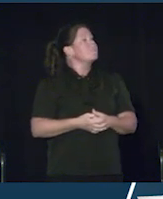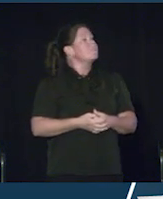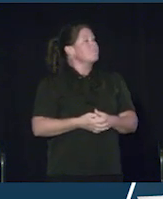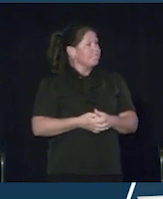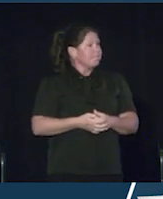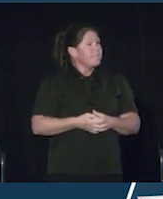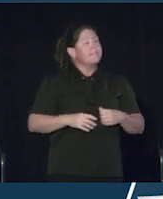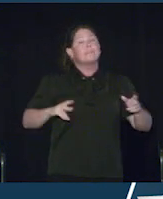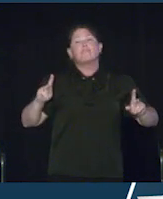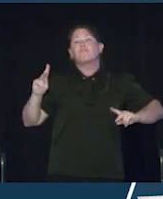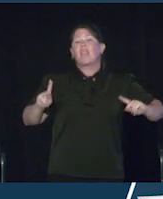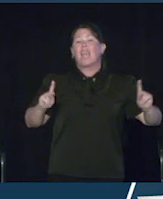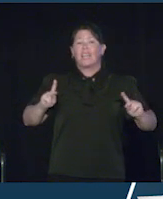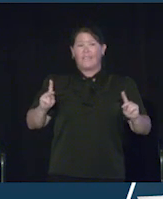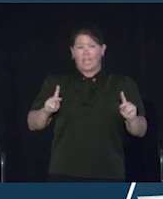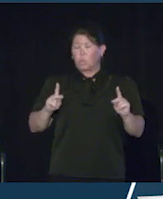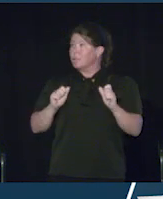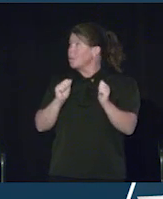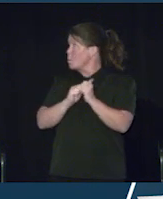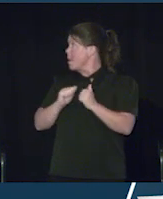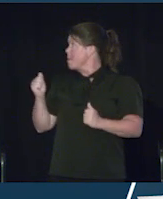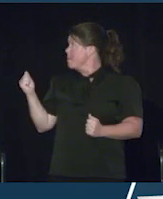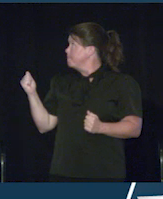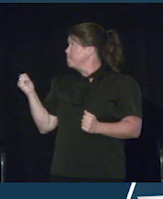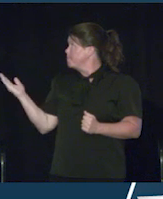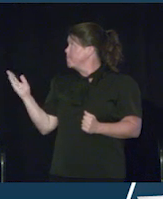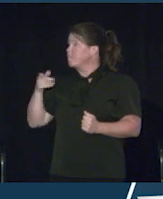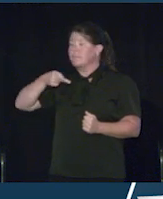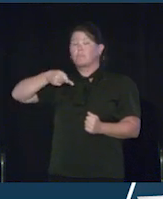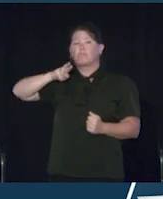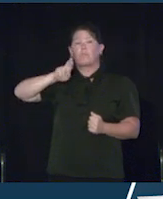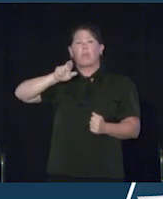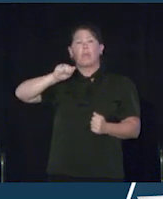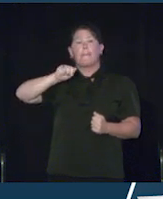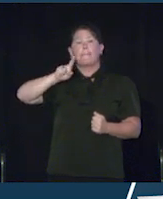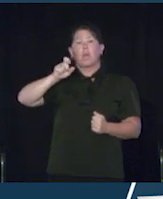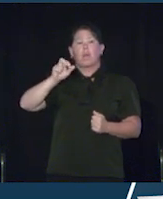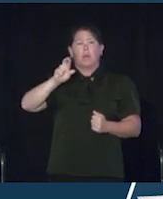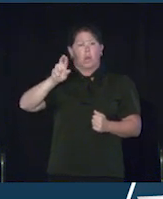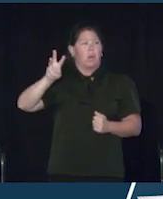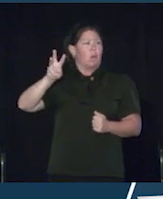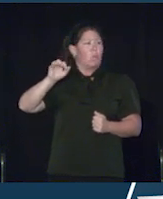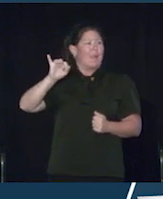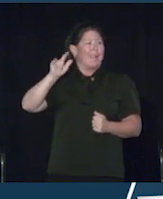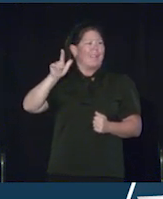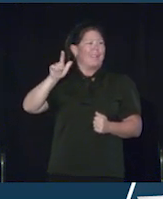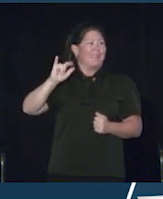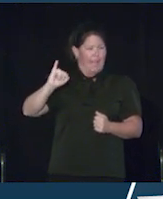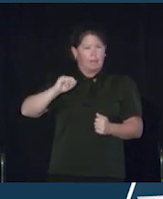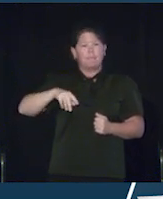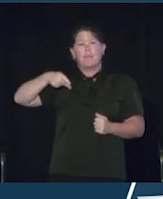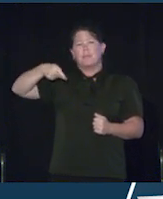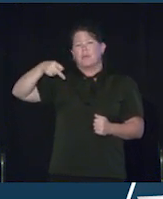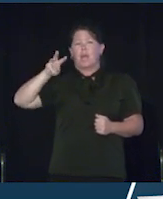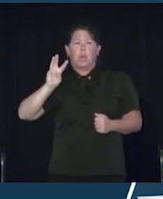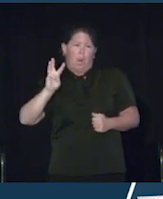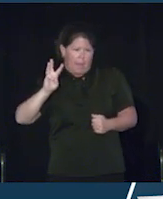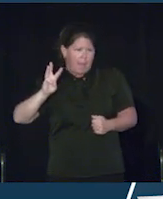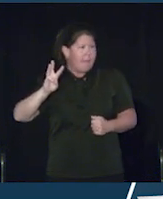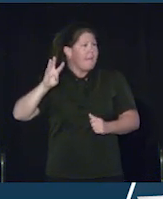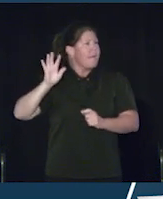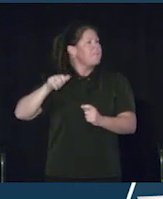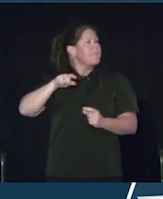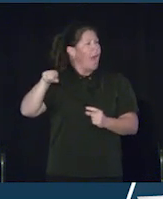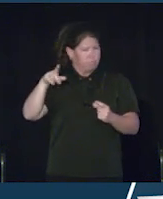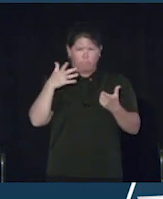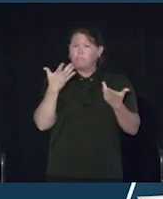Individuals with Prader-Willi syndrome are also eligible to receive services from the agency, and these are individuals with